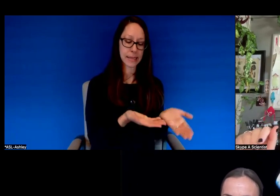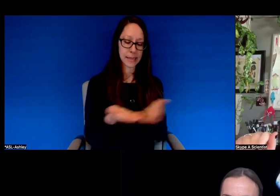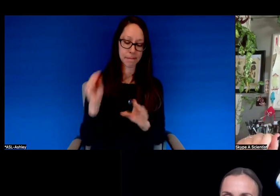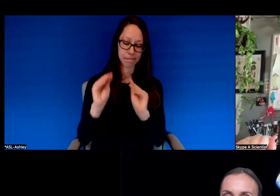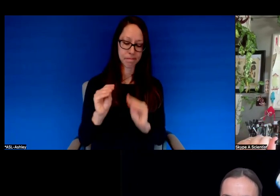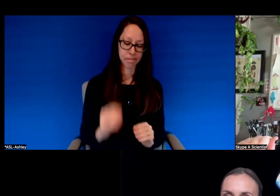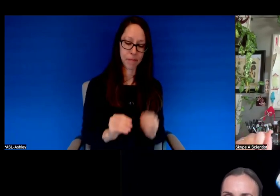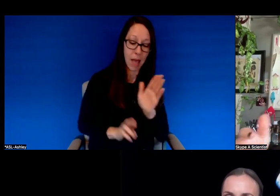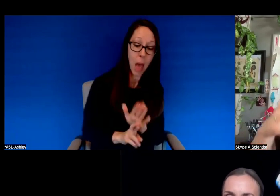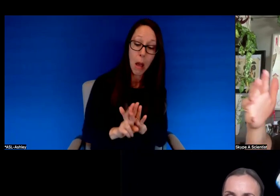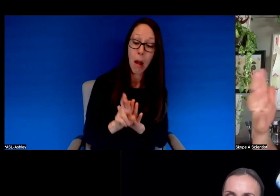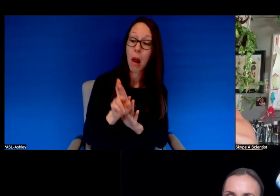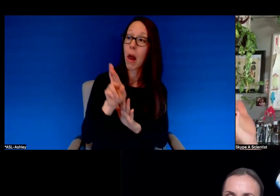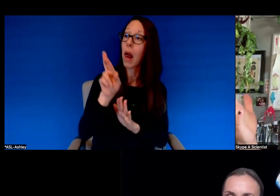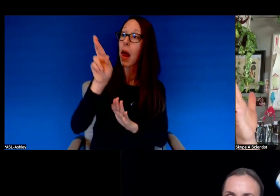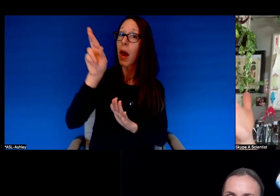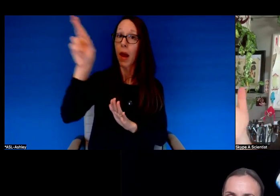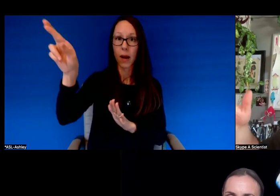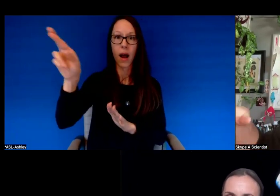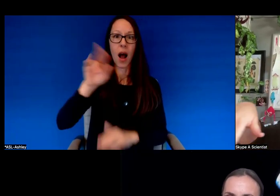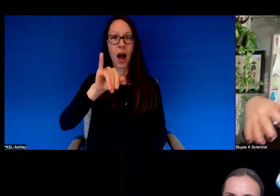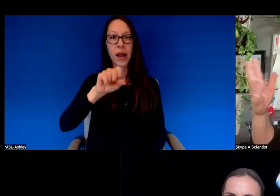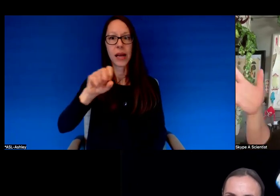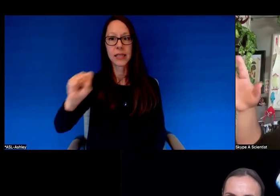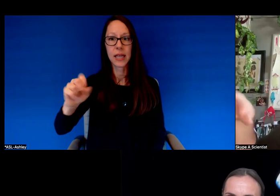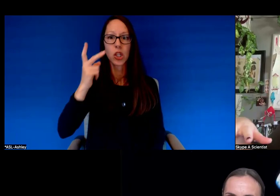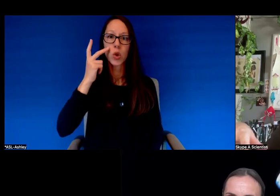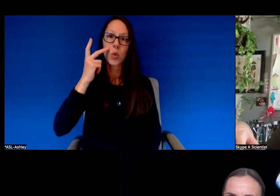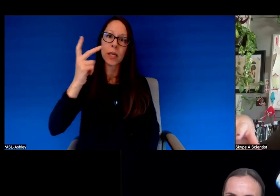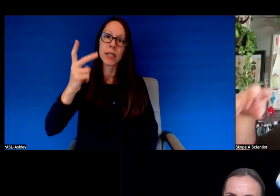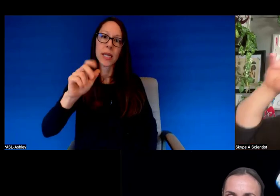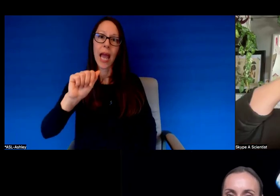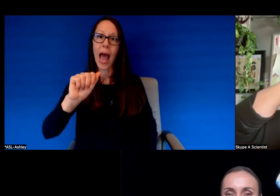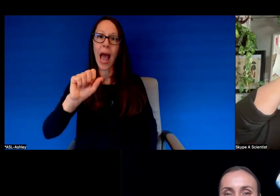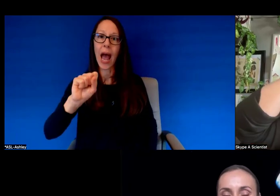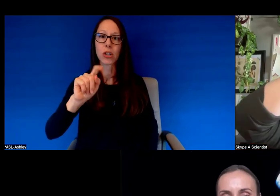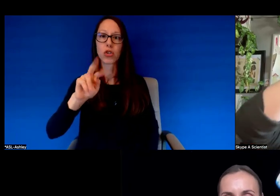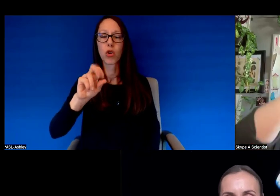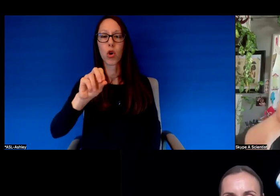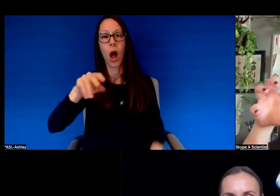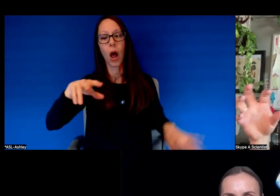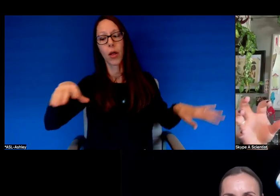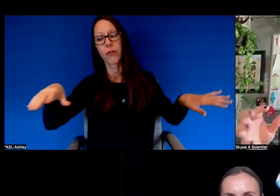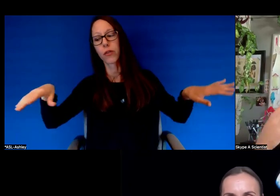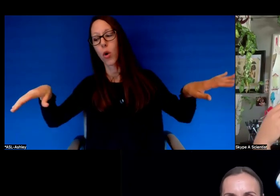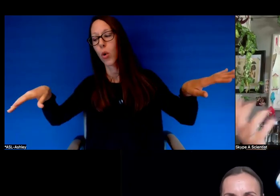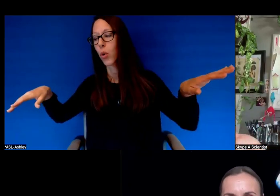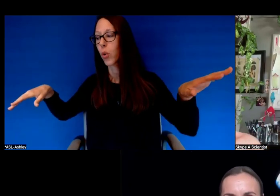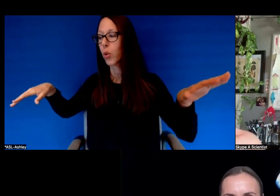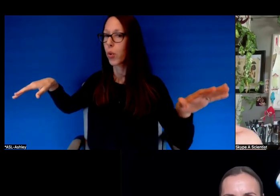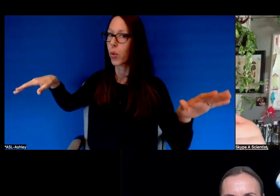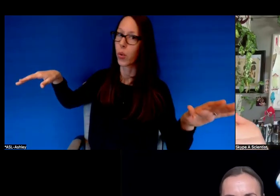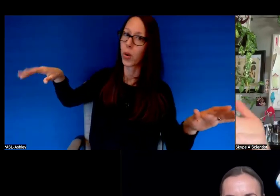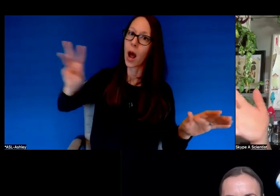on the ISS, a lot of times in ISS pictures we see astronauts just like floating around and like blobs of wood are floating around. Are the